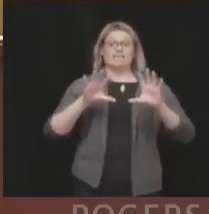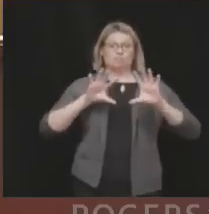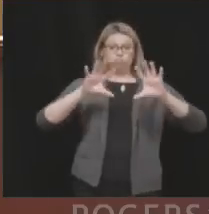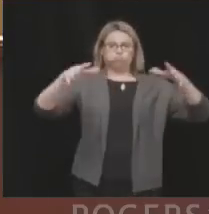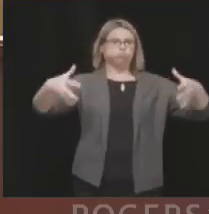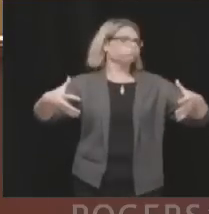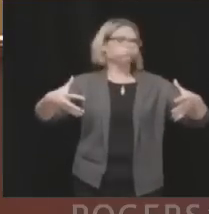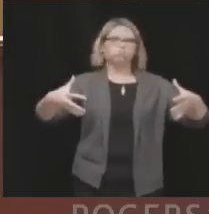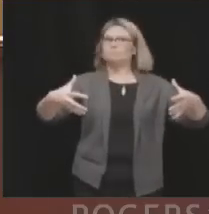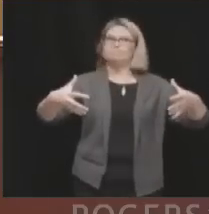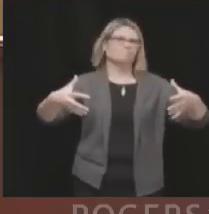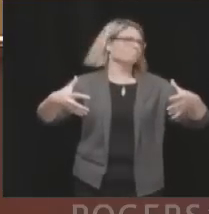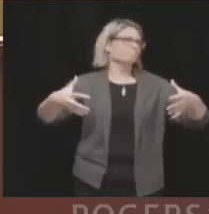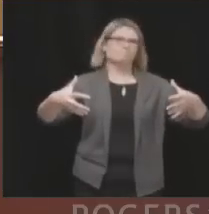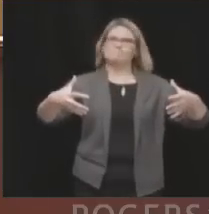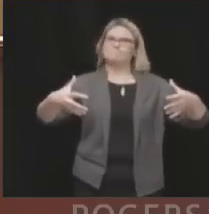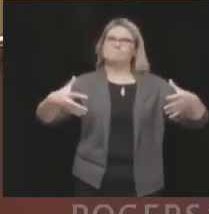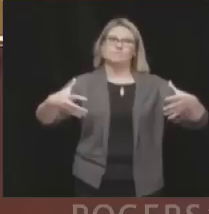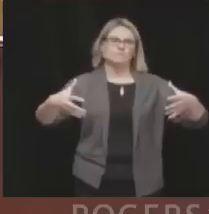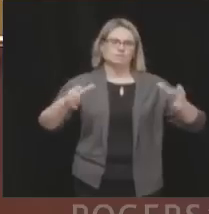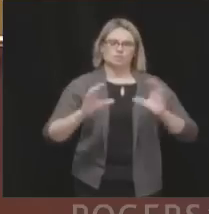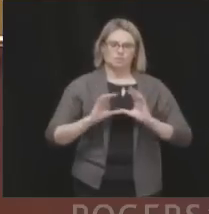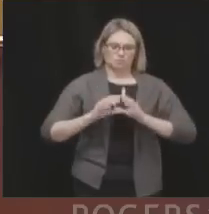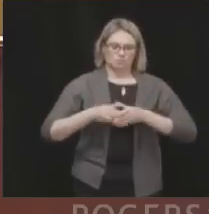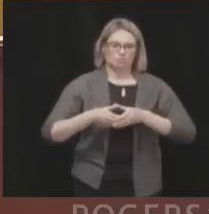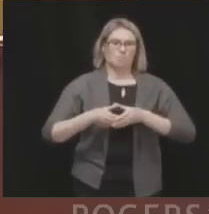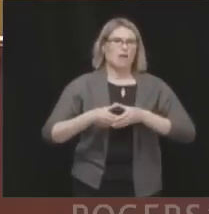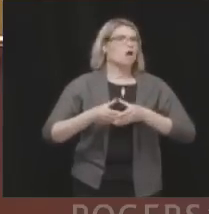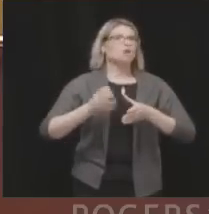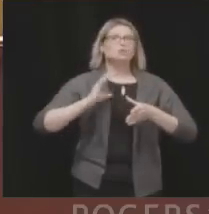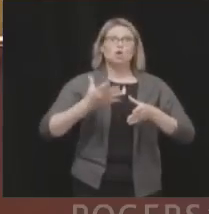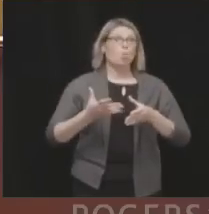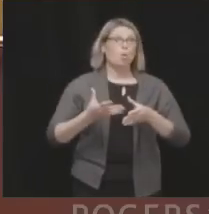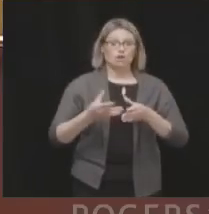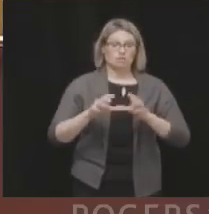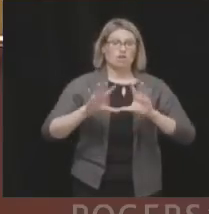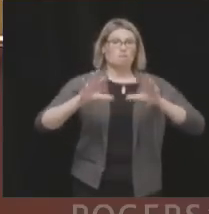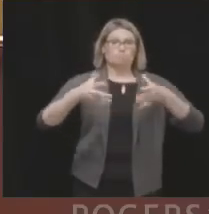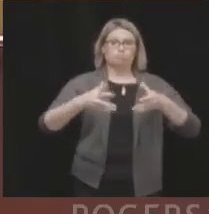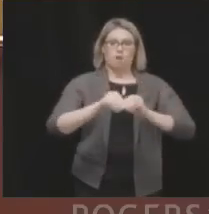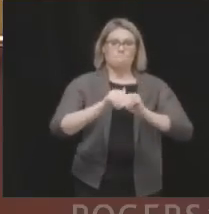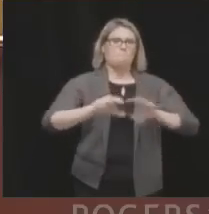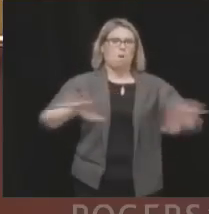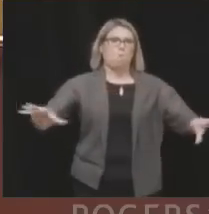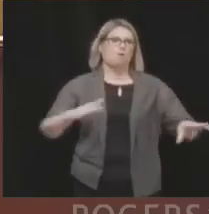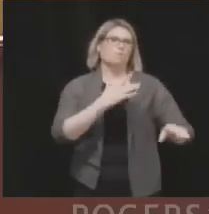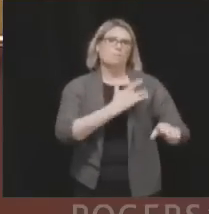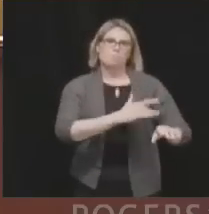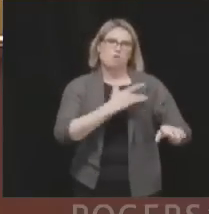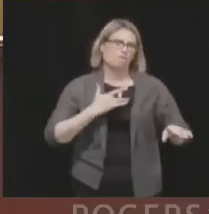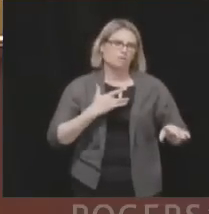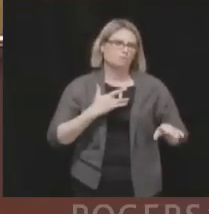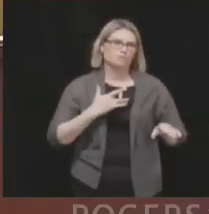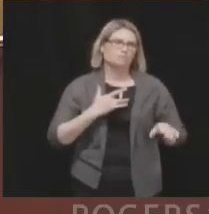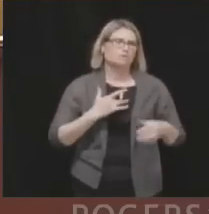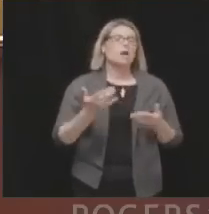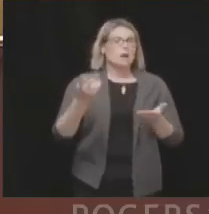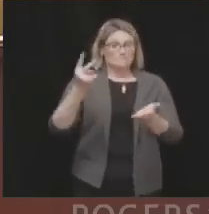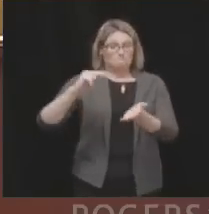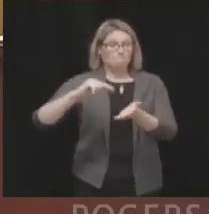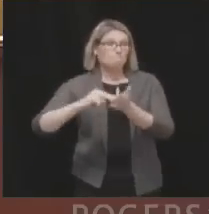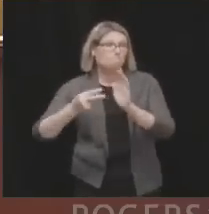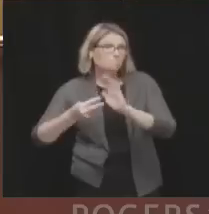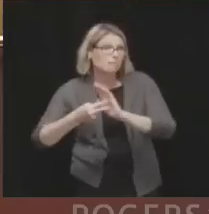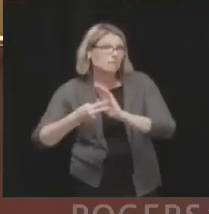now, my knowledge would be we're a year to a year and a half, to your point, away from a vaccine. But if we learn other